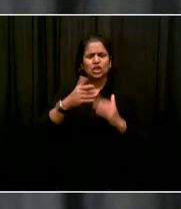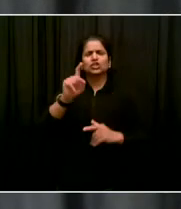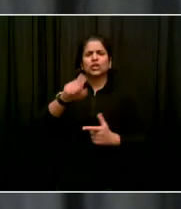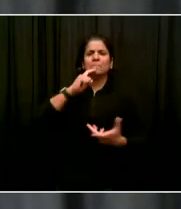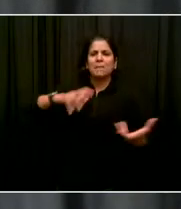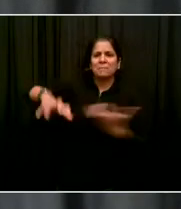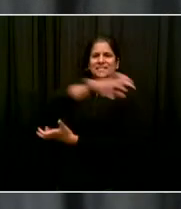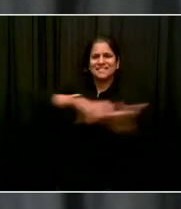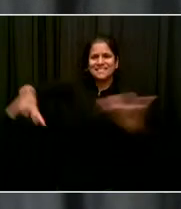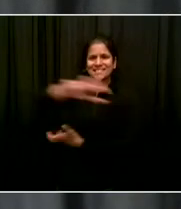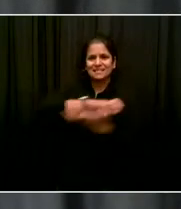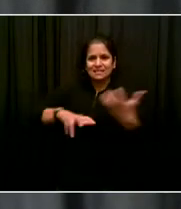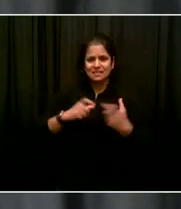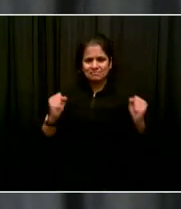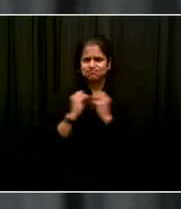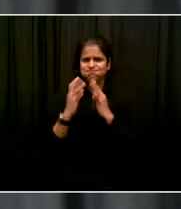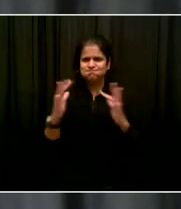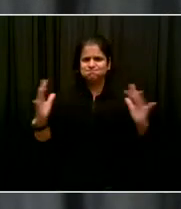And